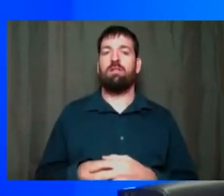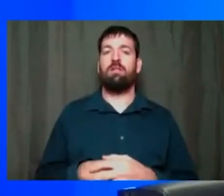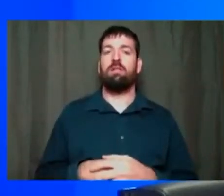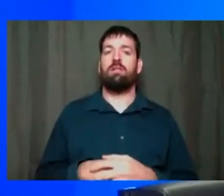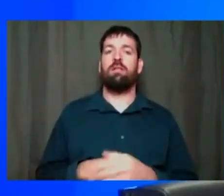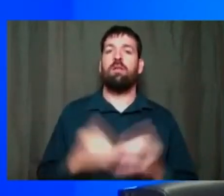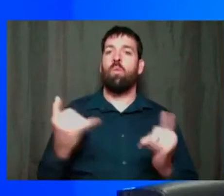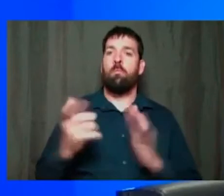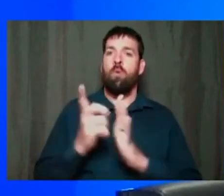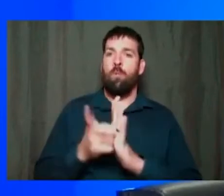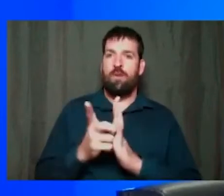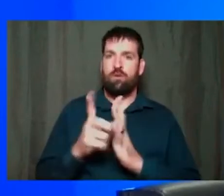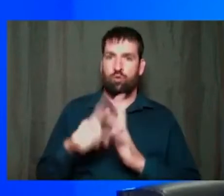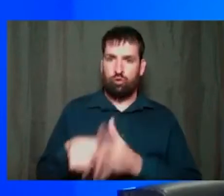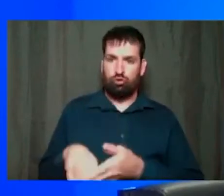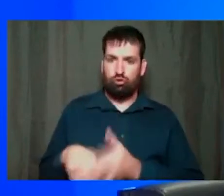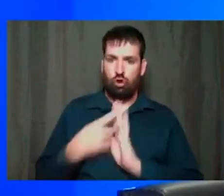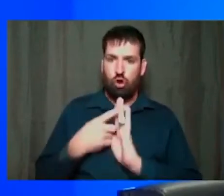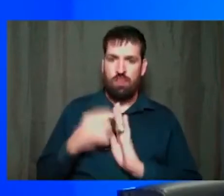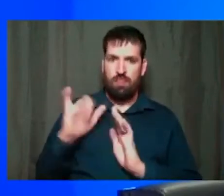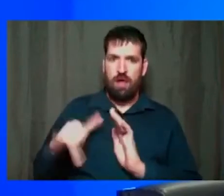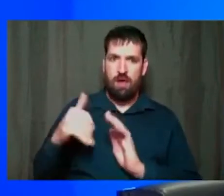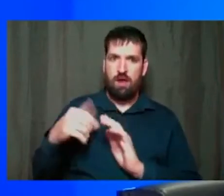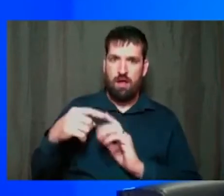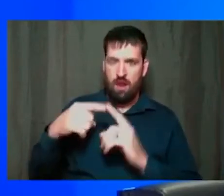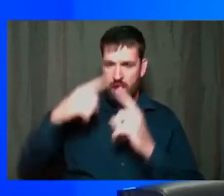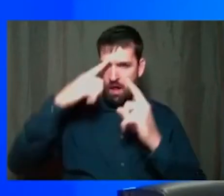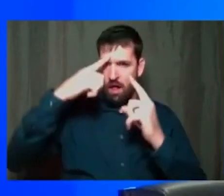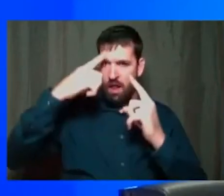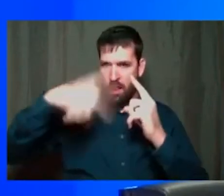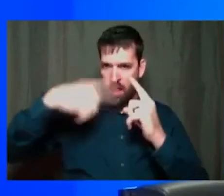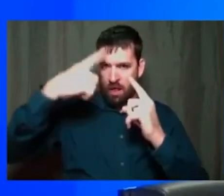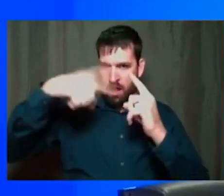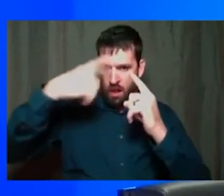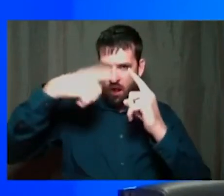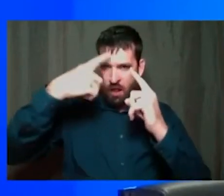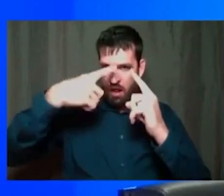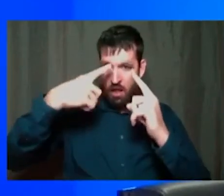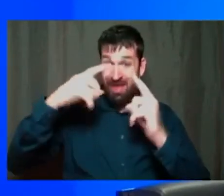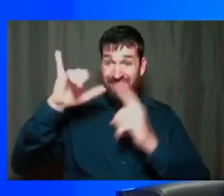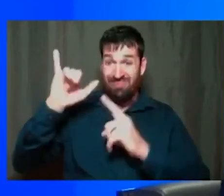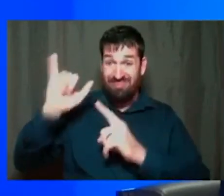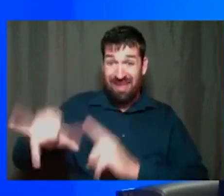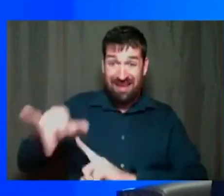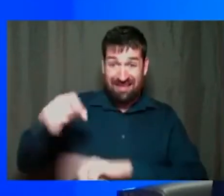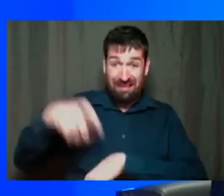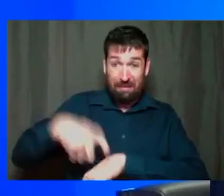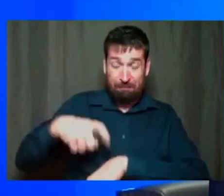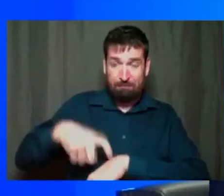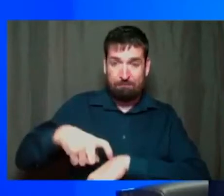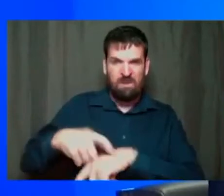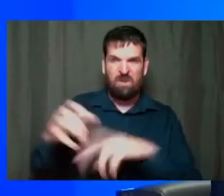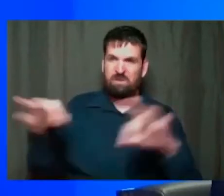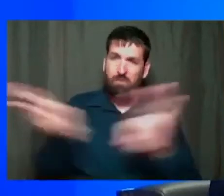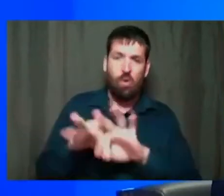start with the thought cycle. That's the crucial point for you to take a good deep